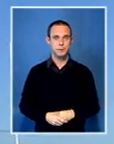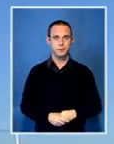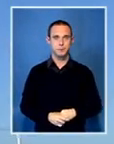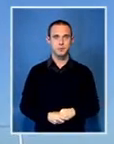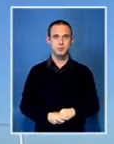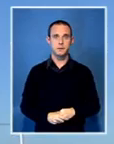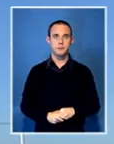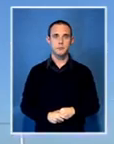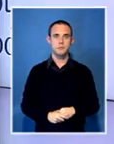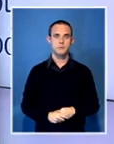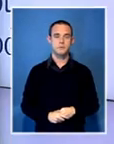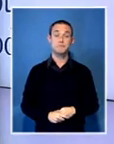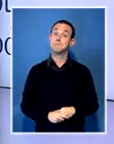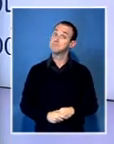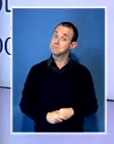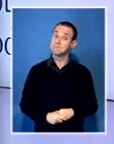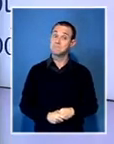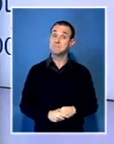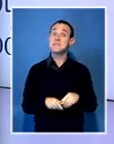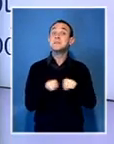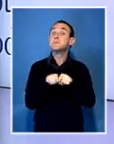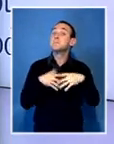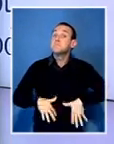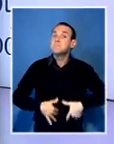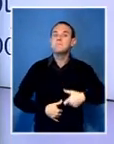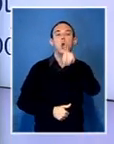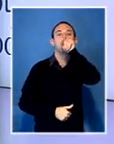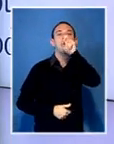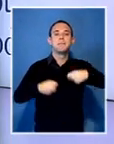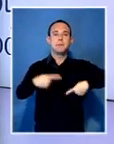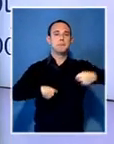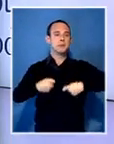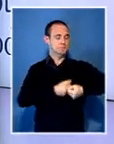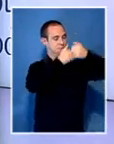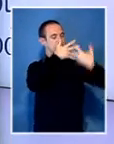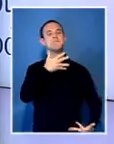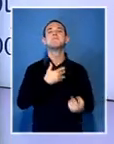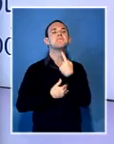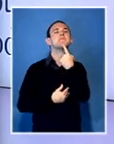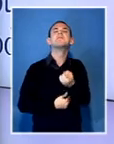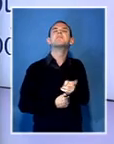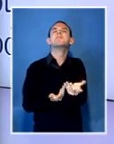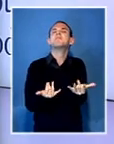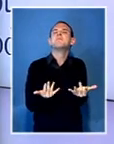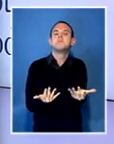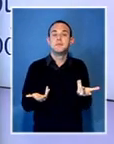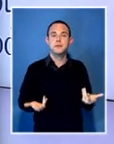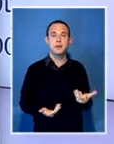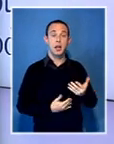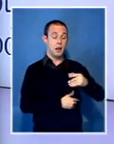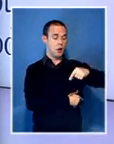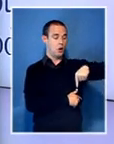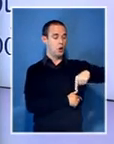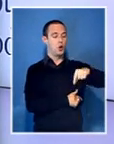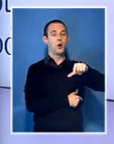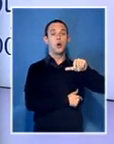News, Port Elizabeth. As we said, your tweets have been coming in thick and fast. Let's take a quick at one that has come through already. This one comes from